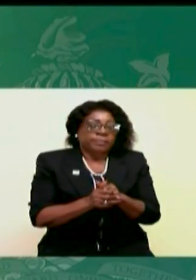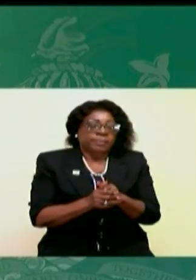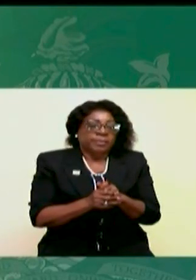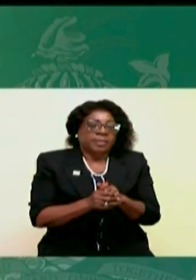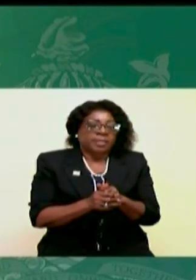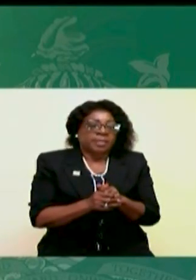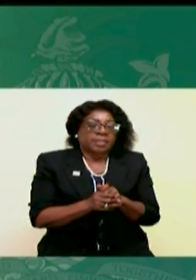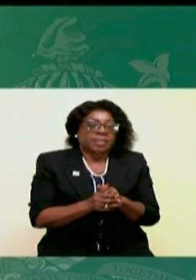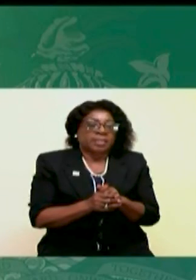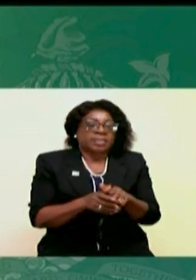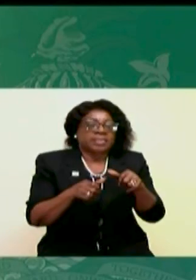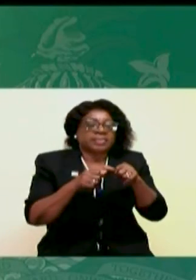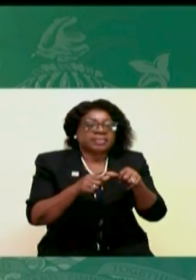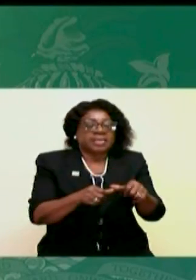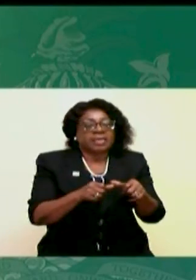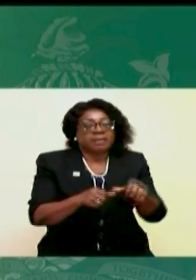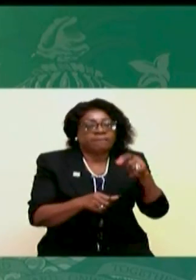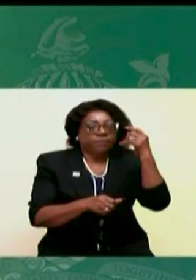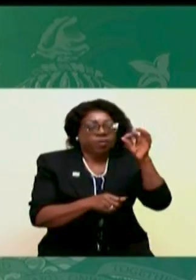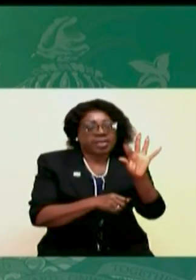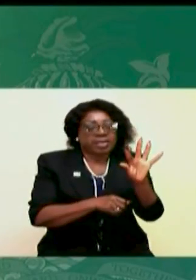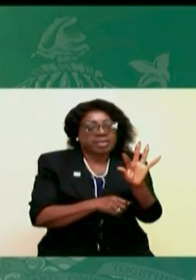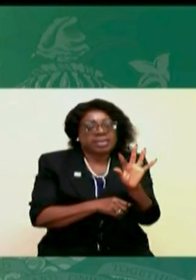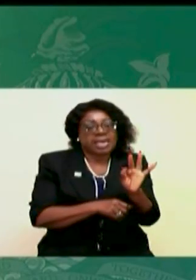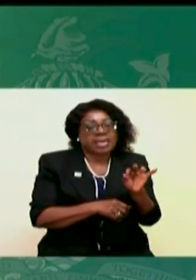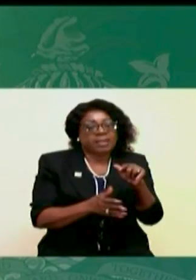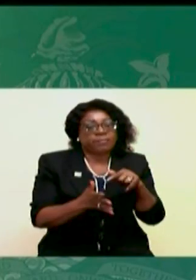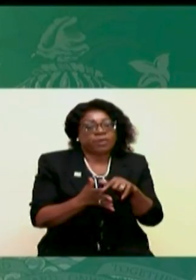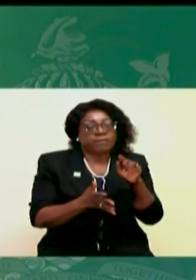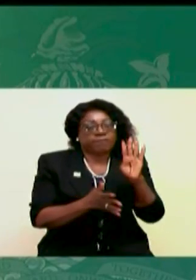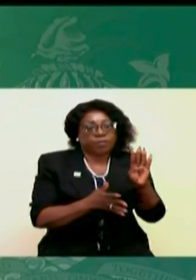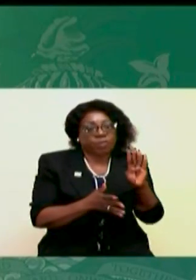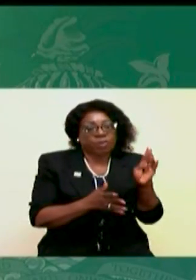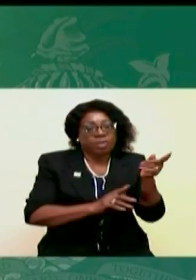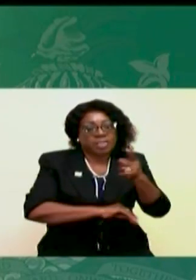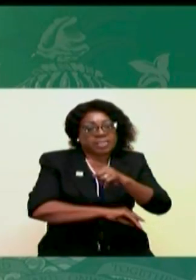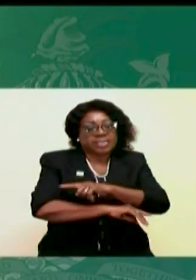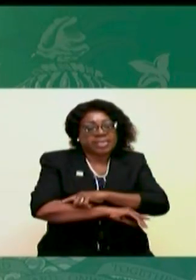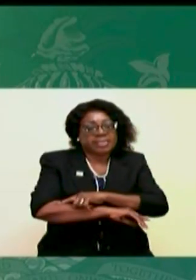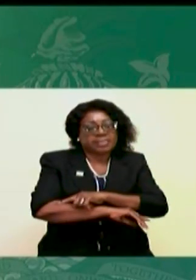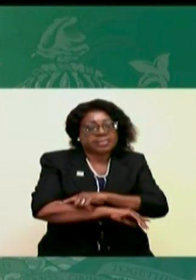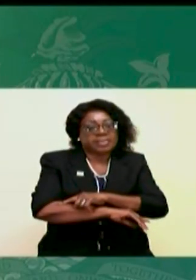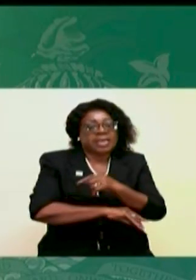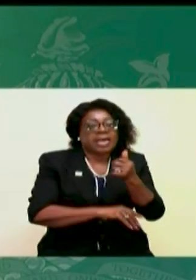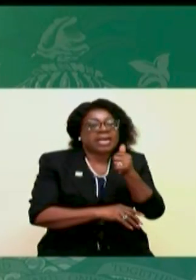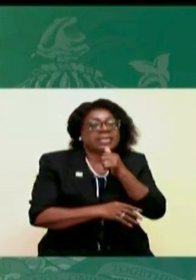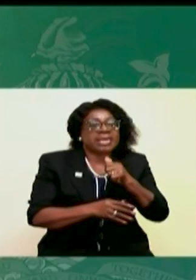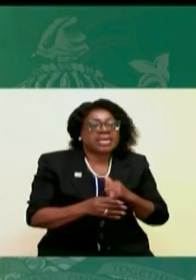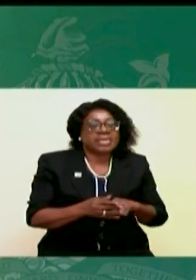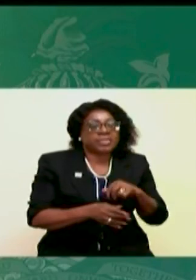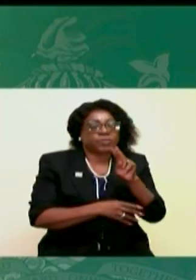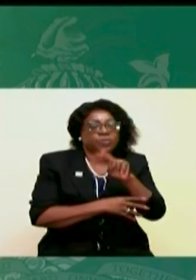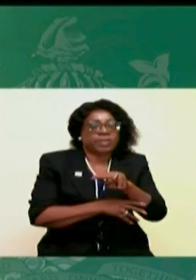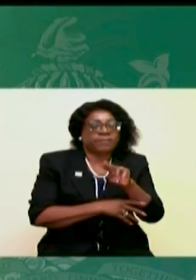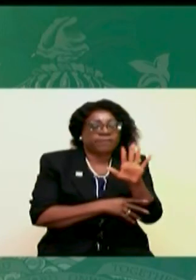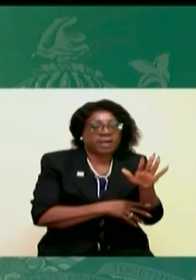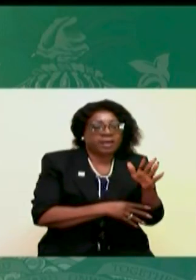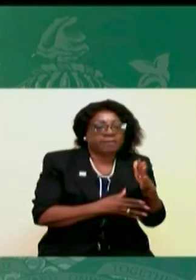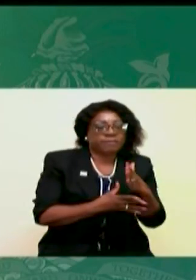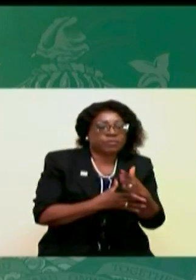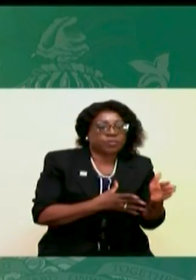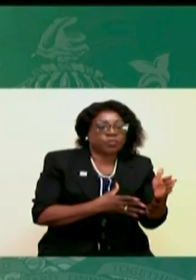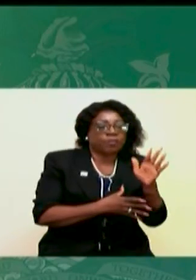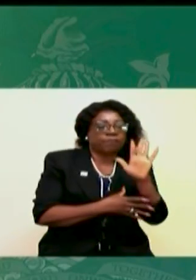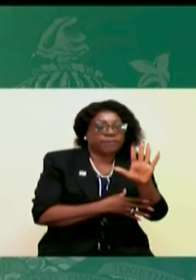The average night stay was 9.4, and the majority of visitors were aged between 25 and